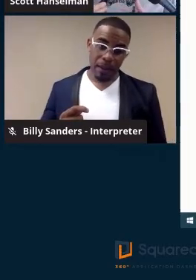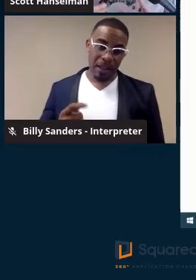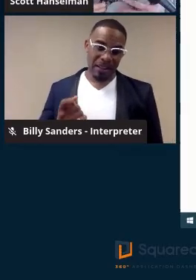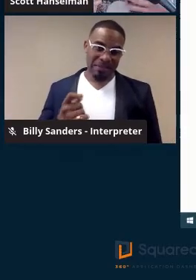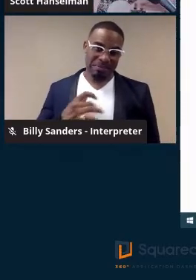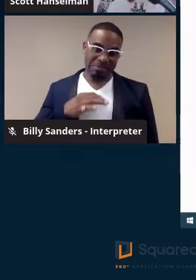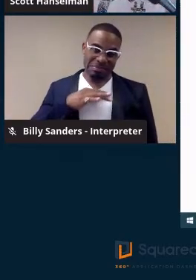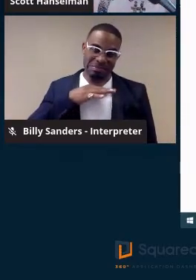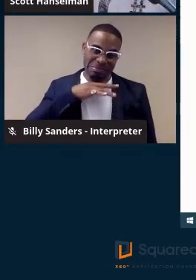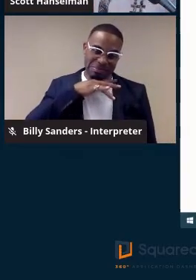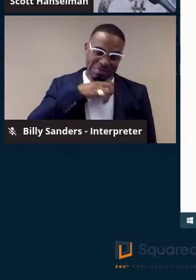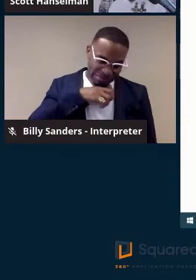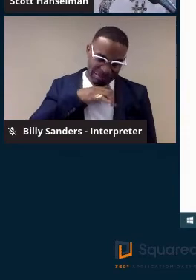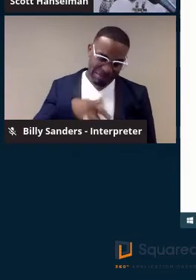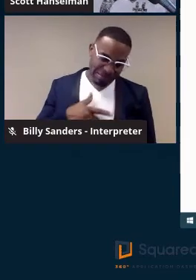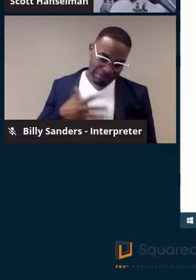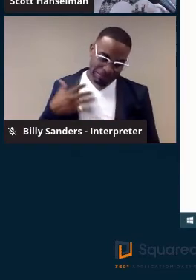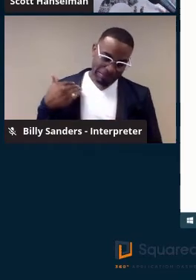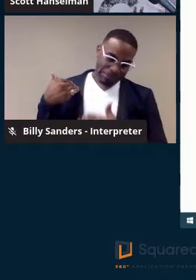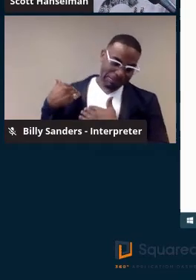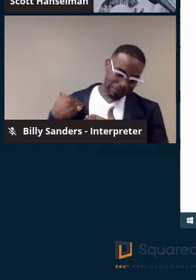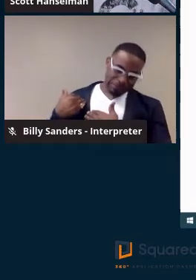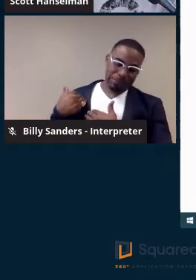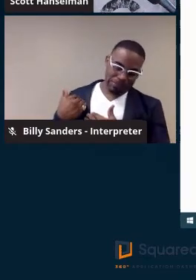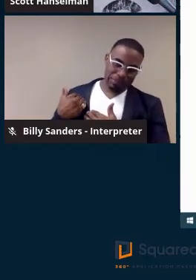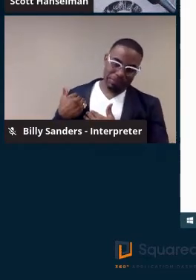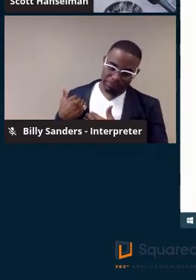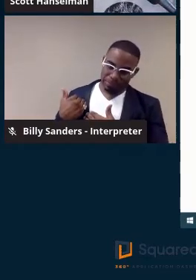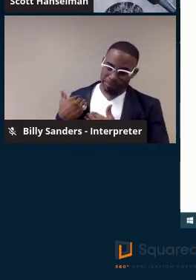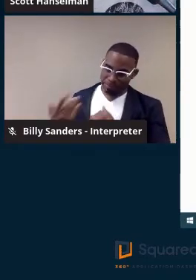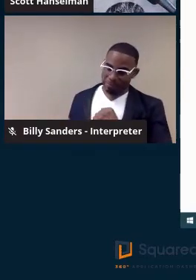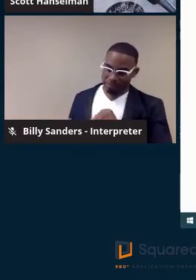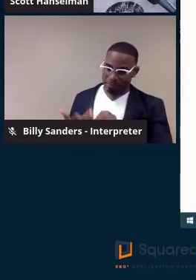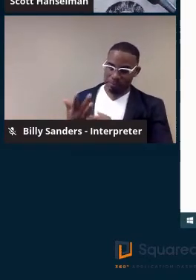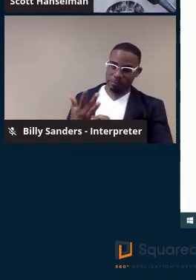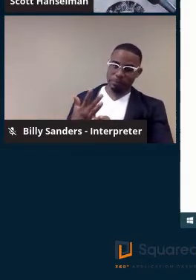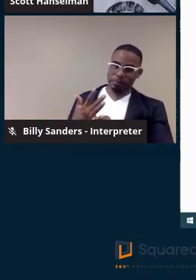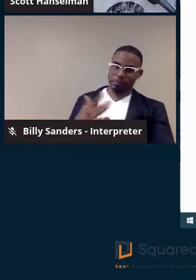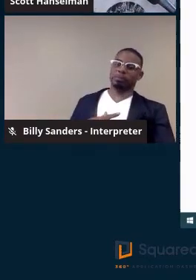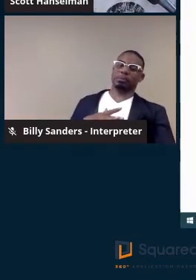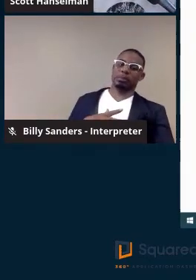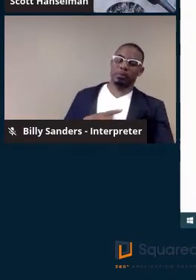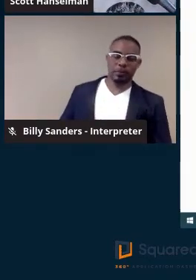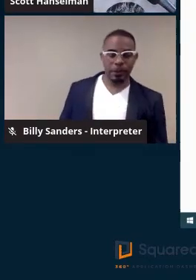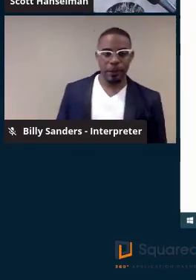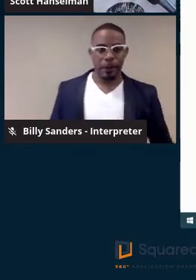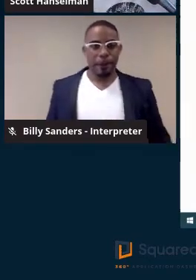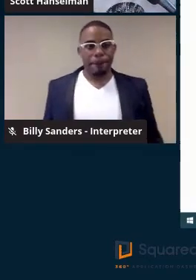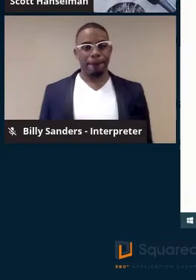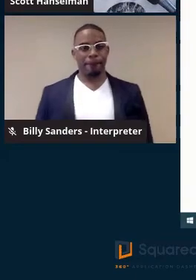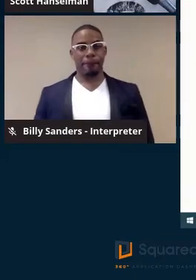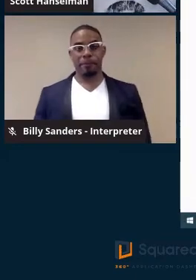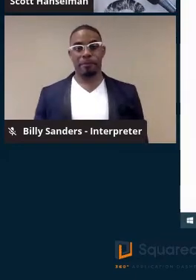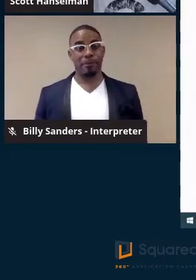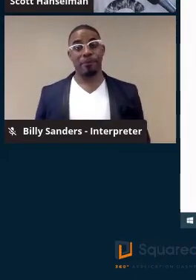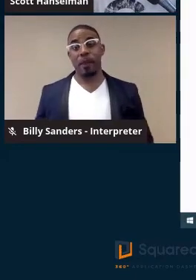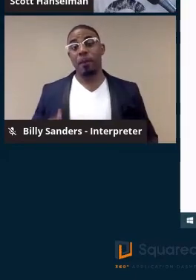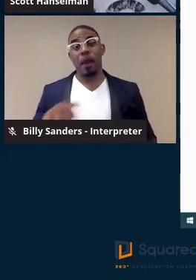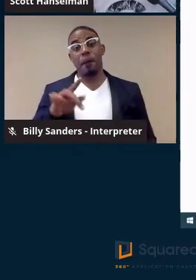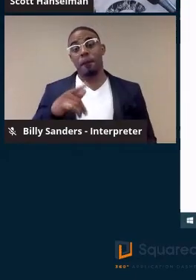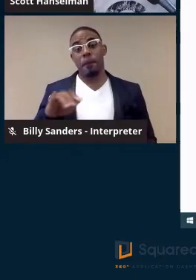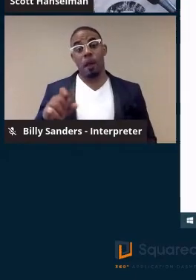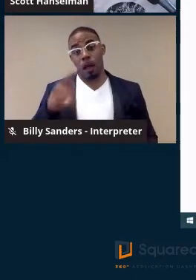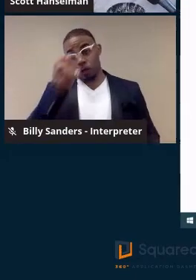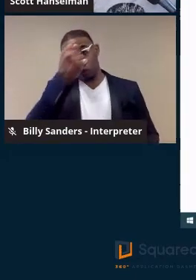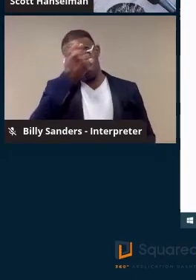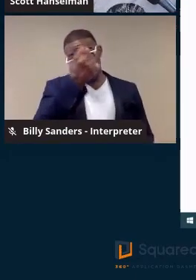It's starting to feel the weight of technology pressing on it. I've been blogging every Tuesday